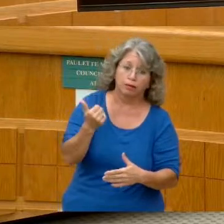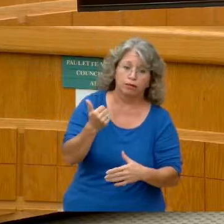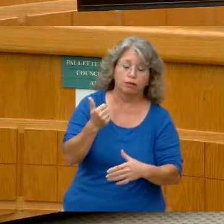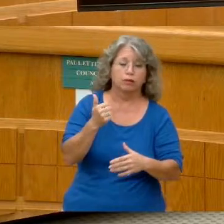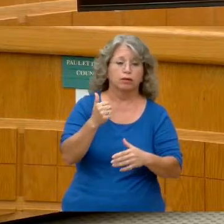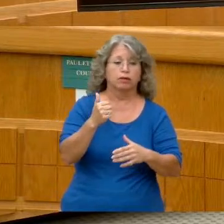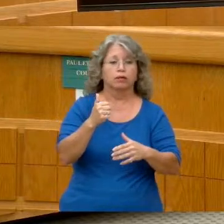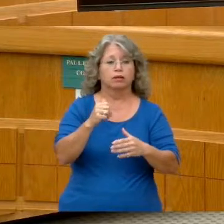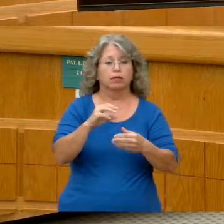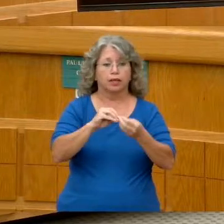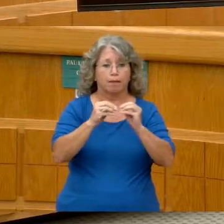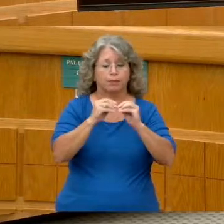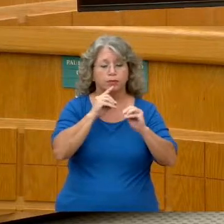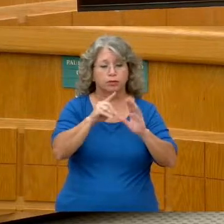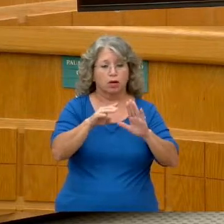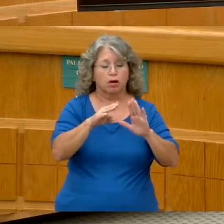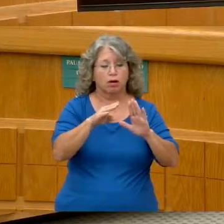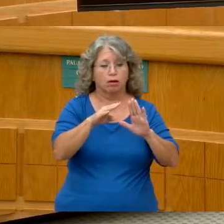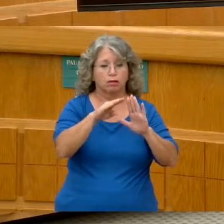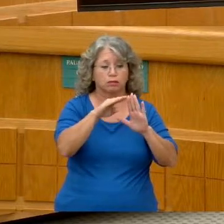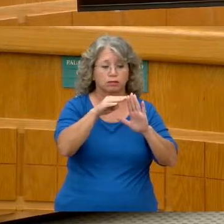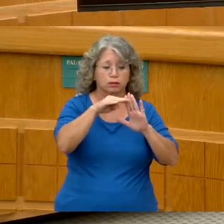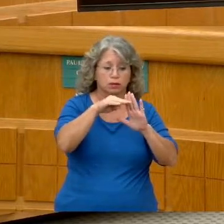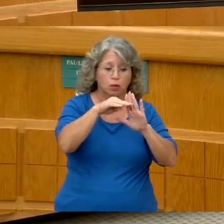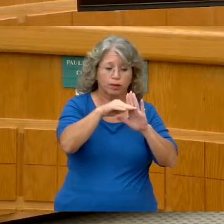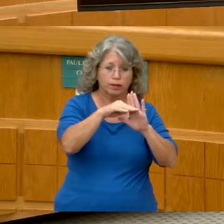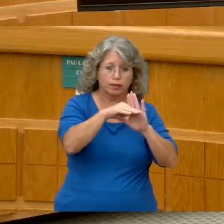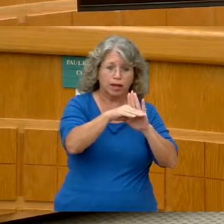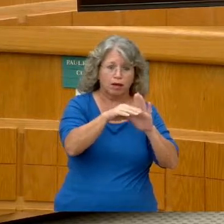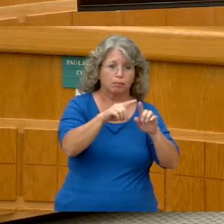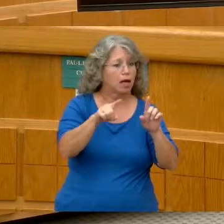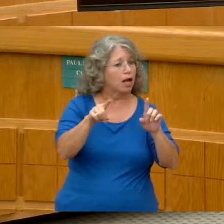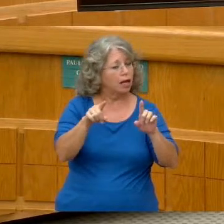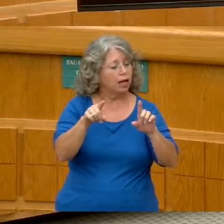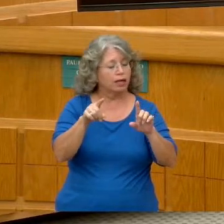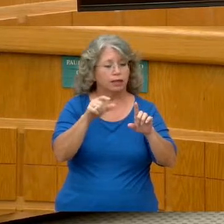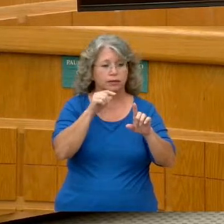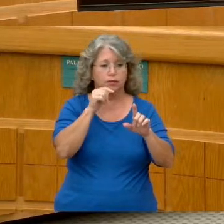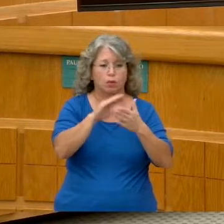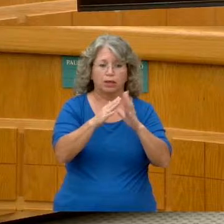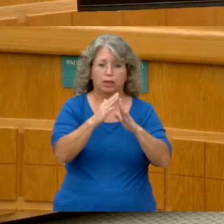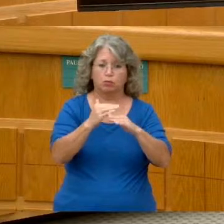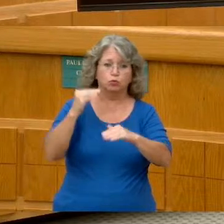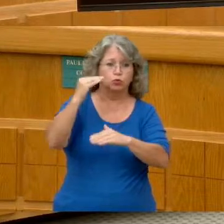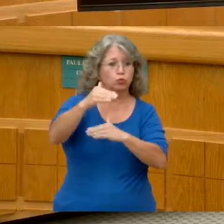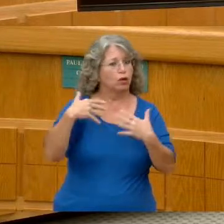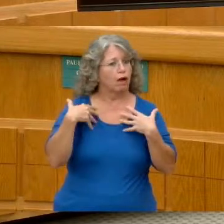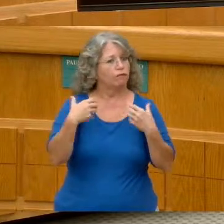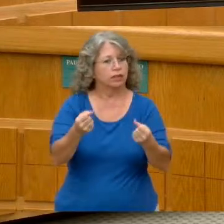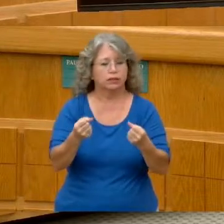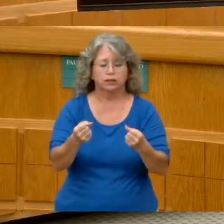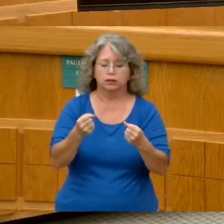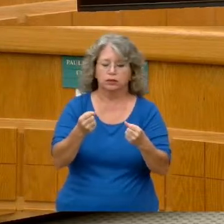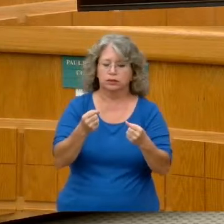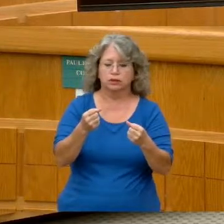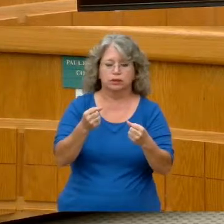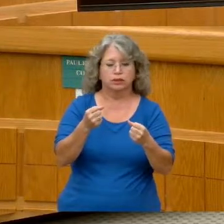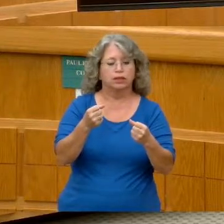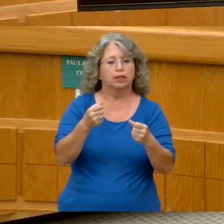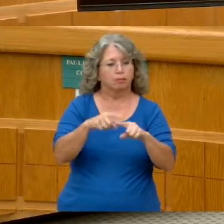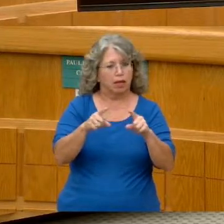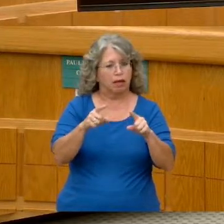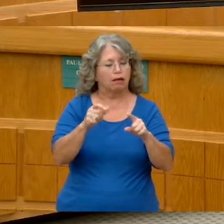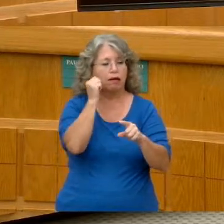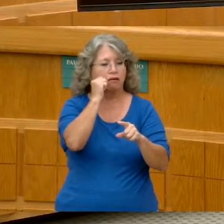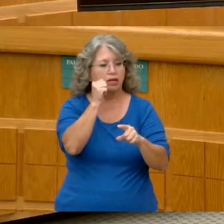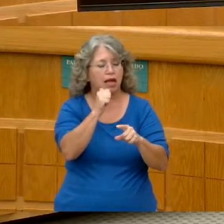move down, but don't get overconfident. Just stay on the verge of excited that we're making progress on a daily